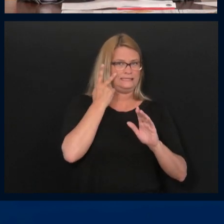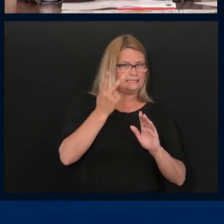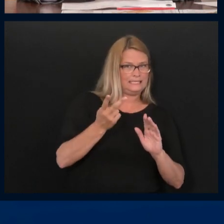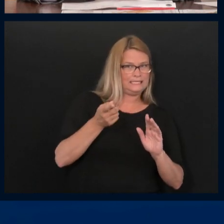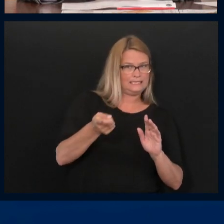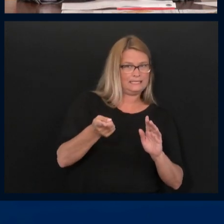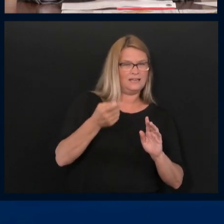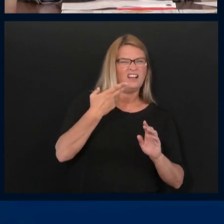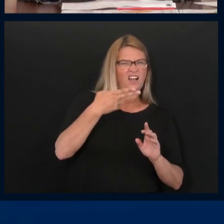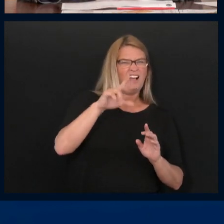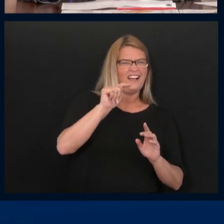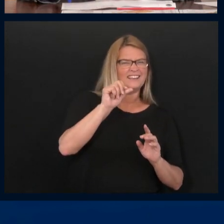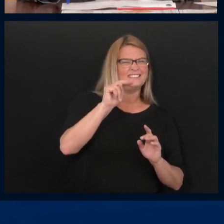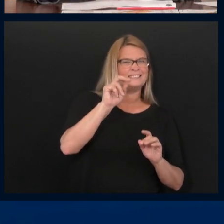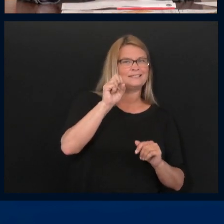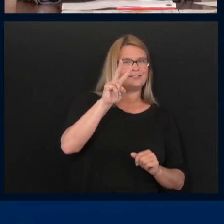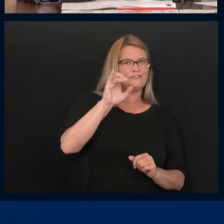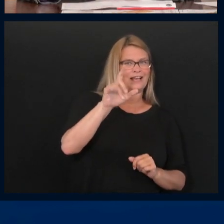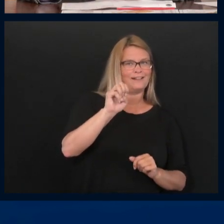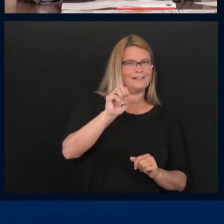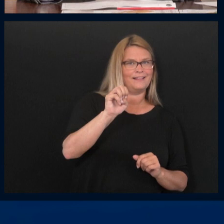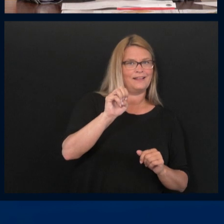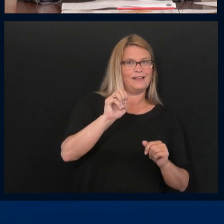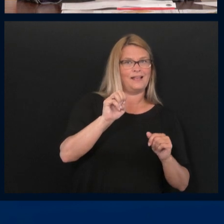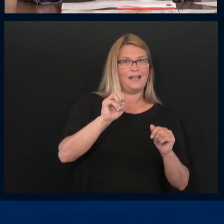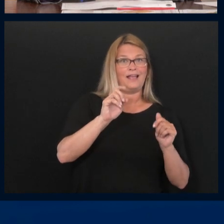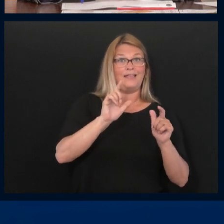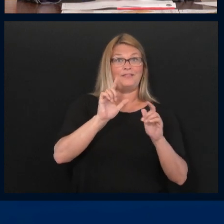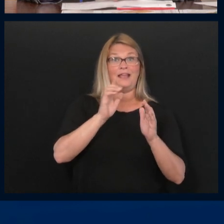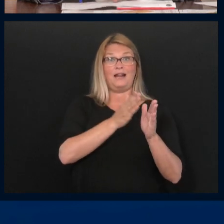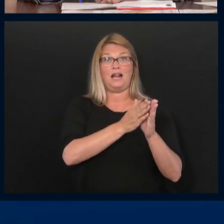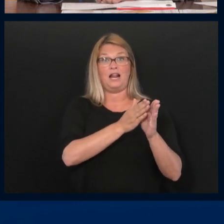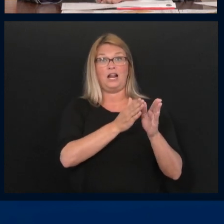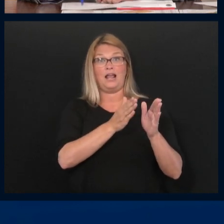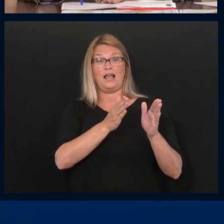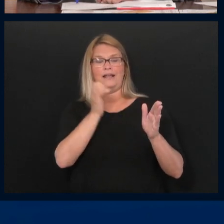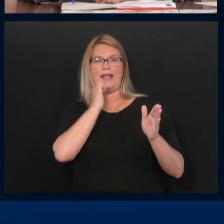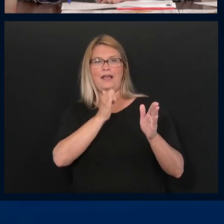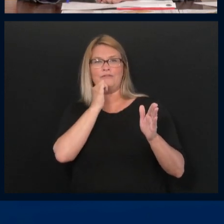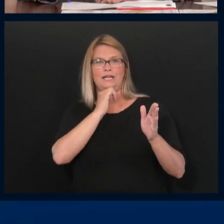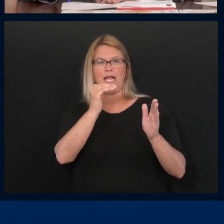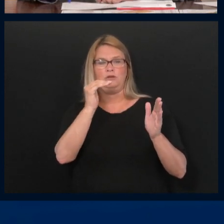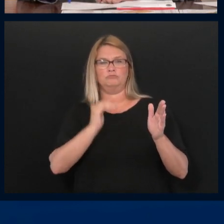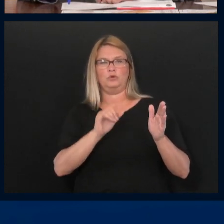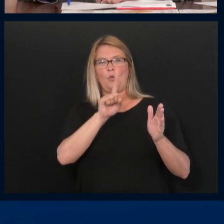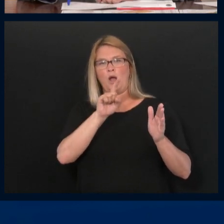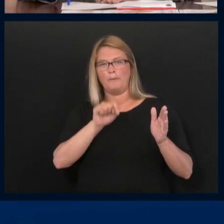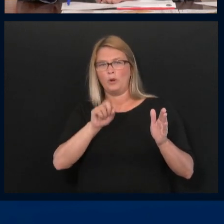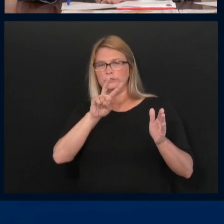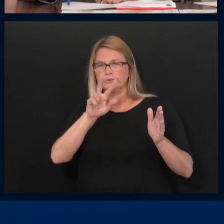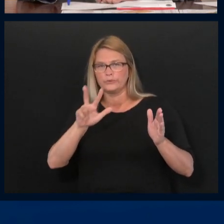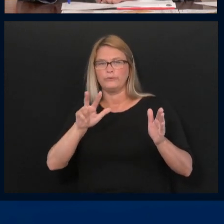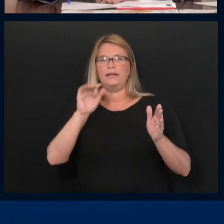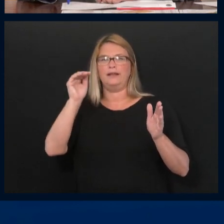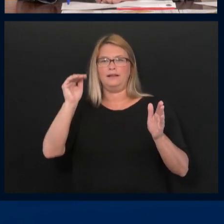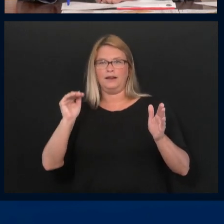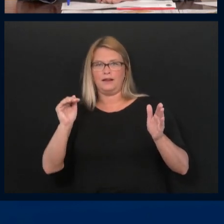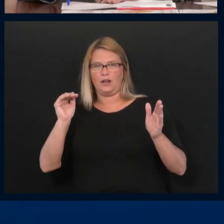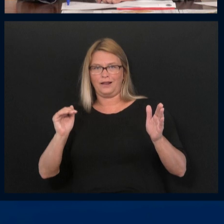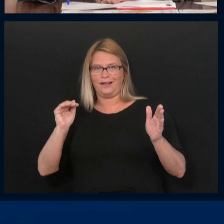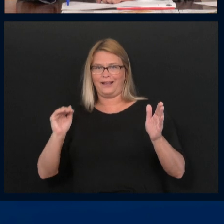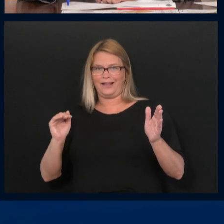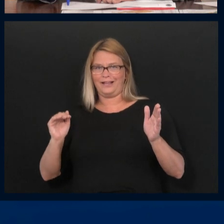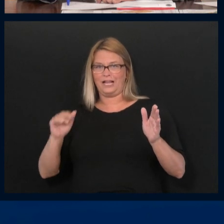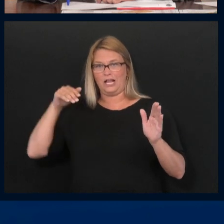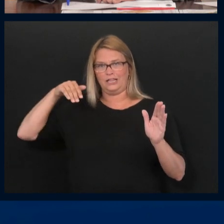know, is Huttonsville. But if you'll go on out and you'll look every day, it's 1.23. Today, you know, or